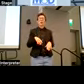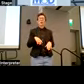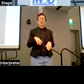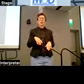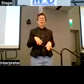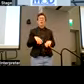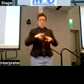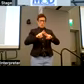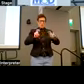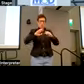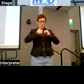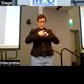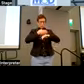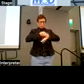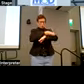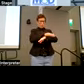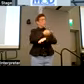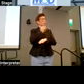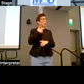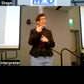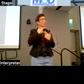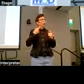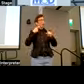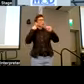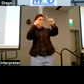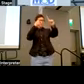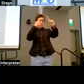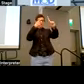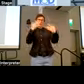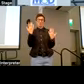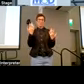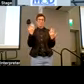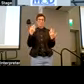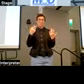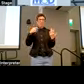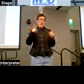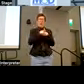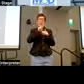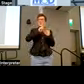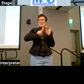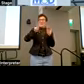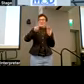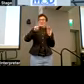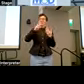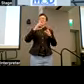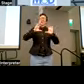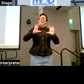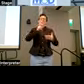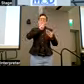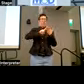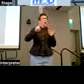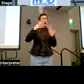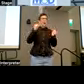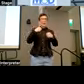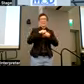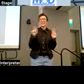security, to really kind of think about that. You know, we have a larger mission here. We need to take a lead. I have an opportunity as a cabinet secretary to make a difference, right? I can